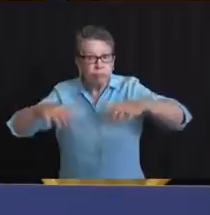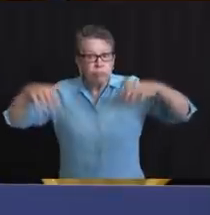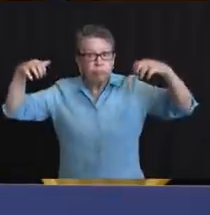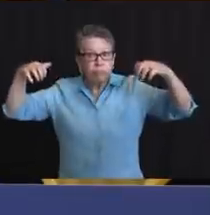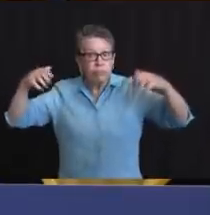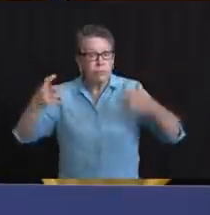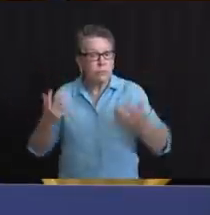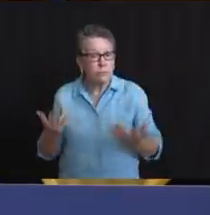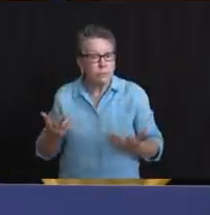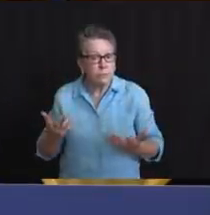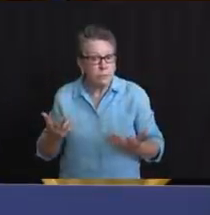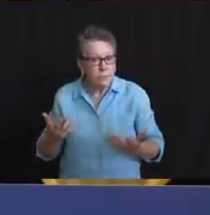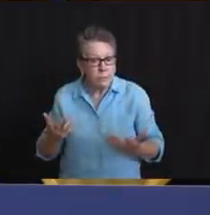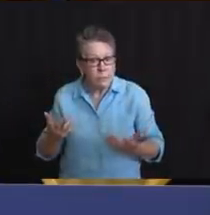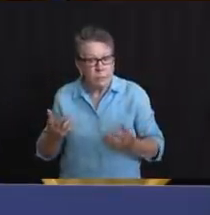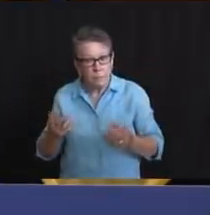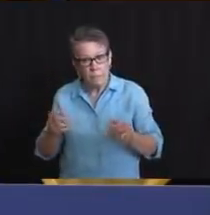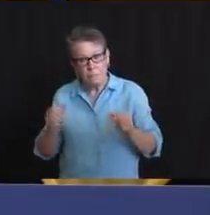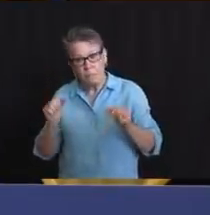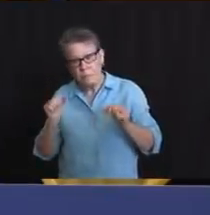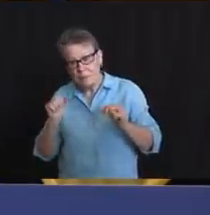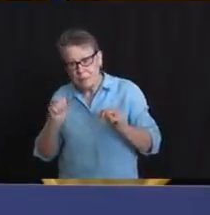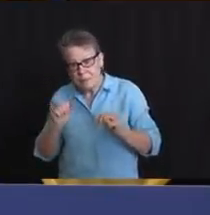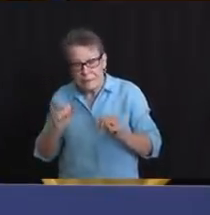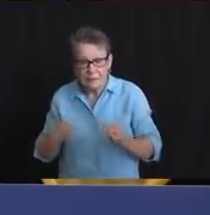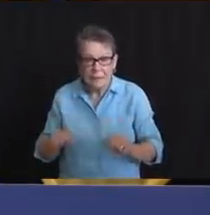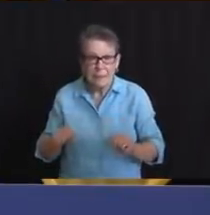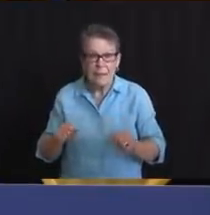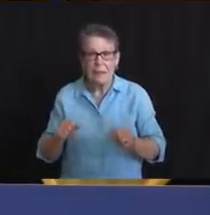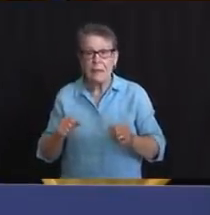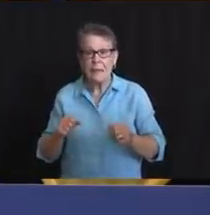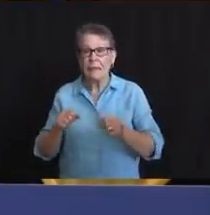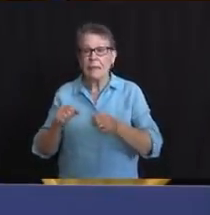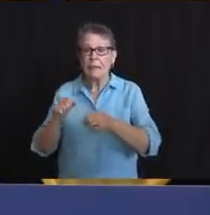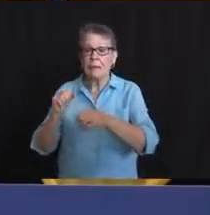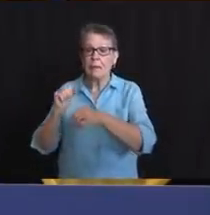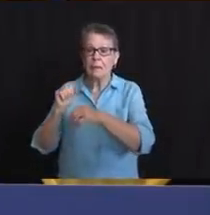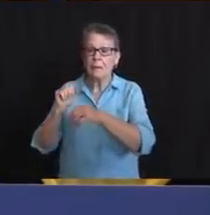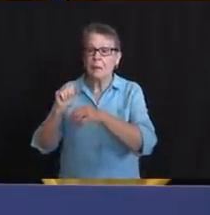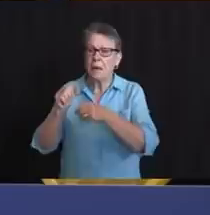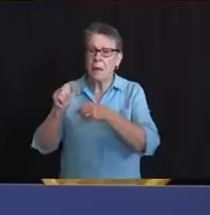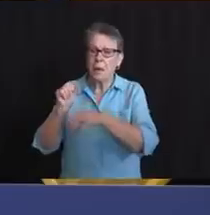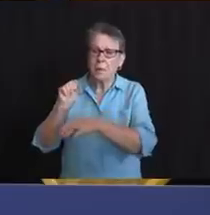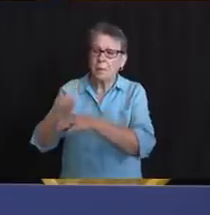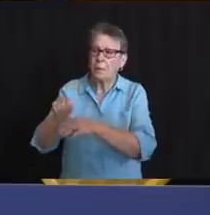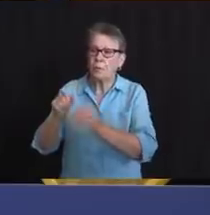gun reform? And should Biden and Schumer push harder to pass a gun reform bill?